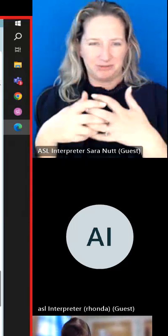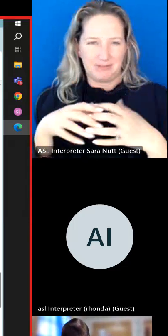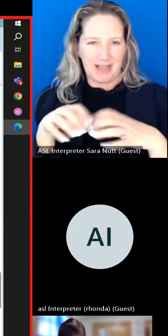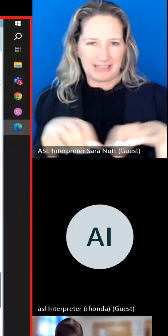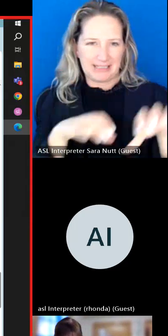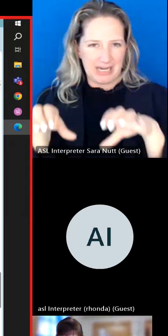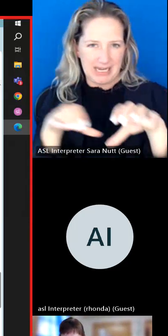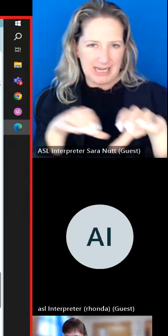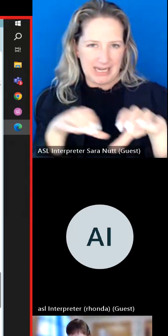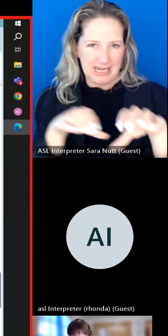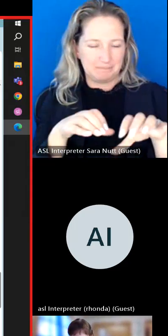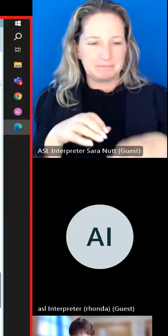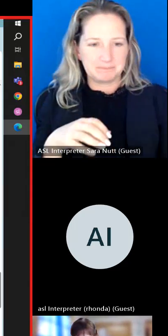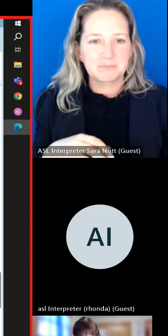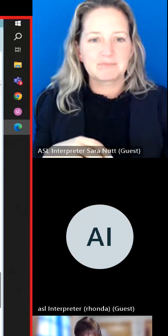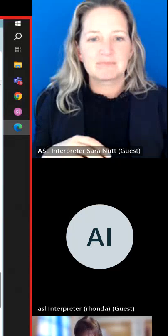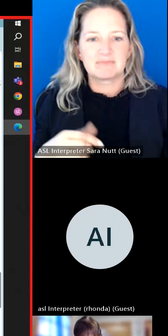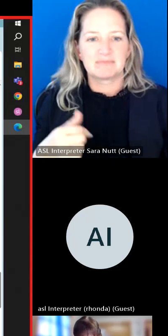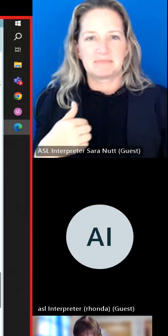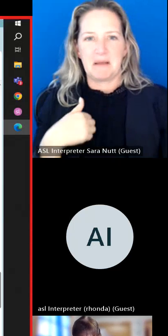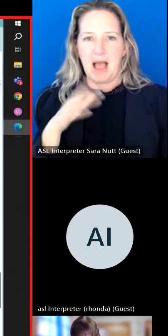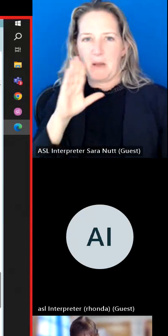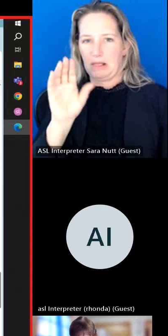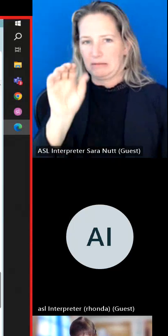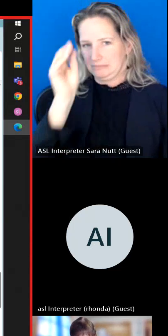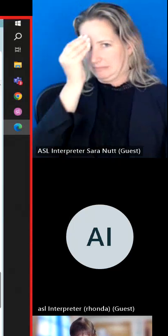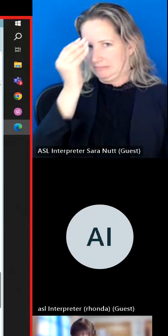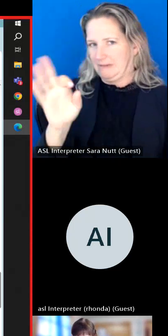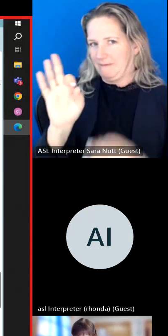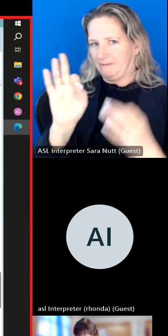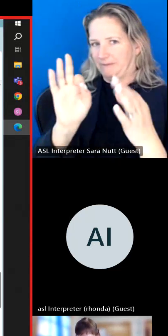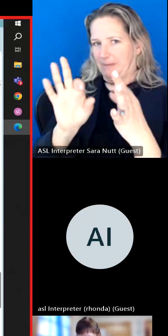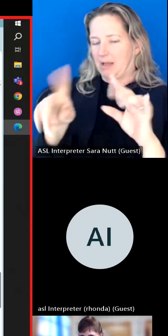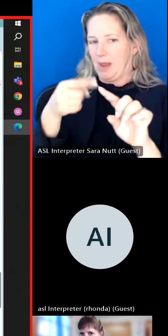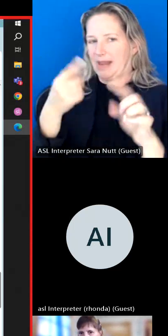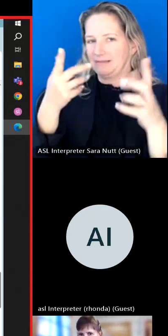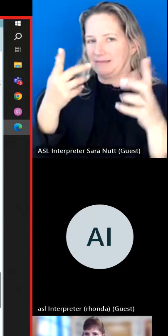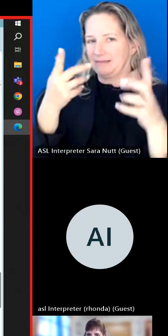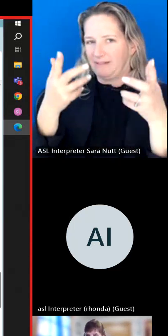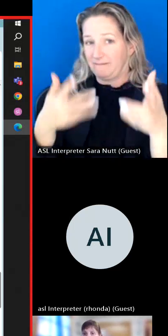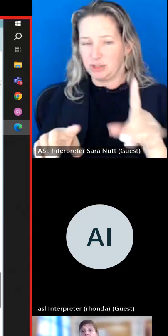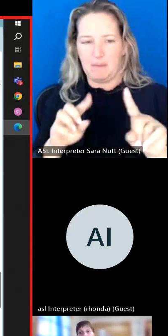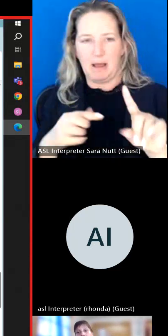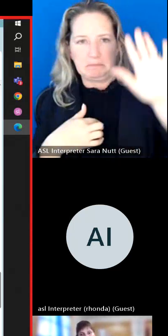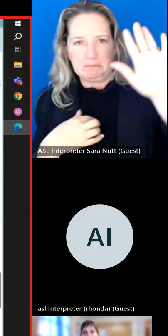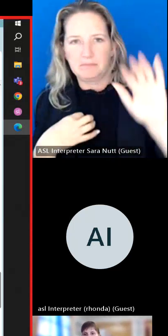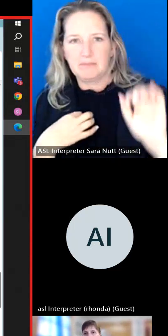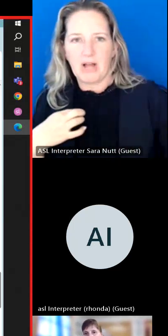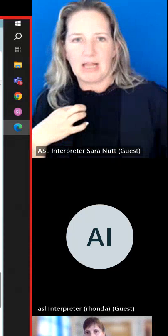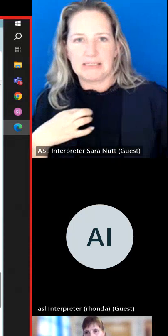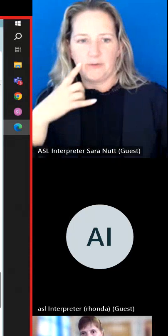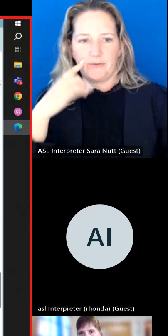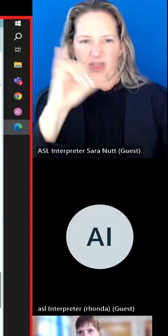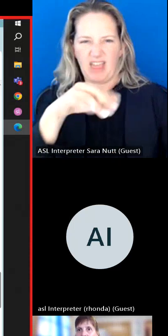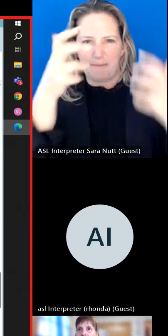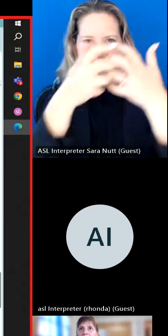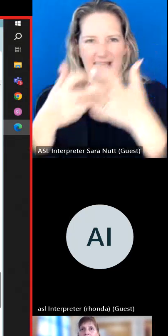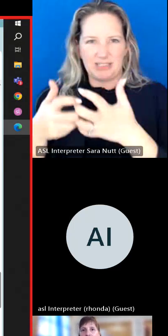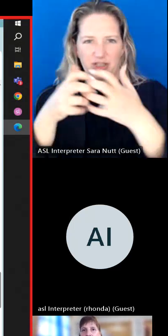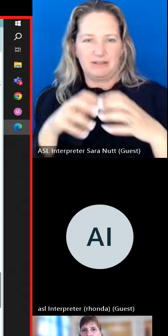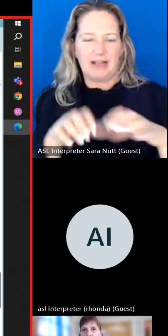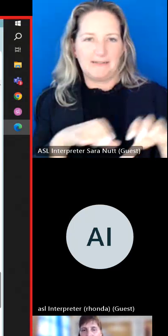Oh, Glorina, I didn't see your chat. Connect to important details, facts, and events for an emotional connection. Yeah, that's